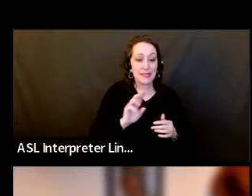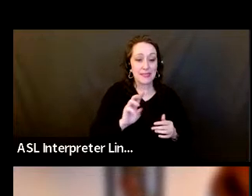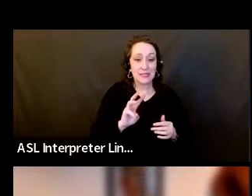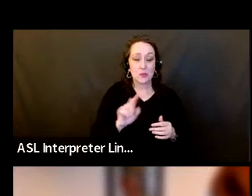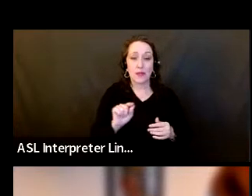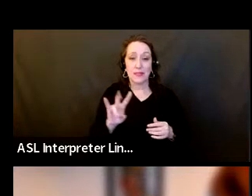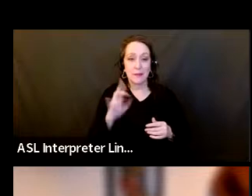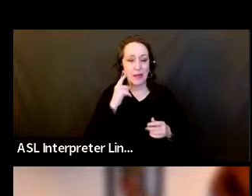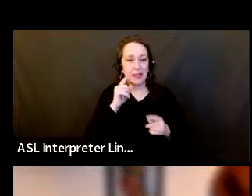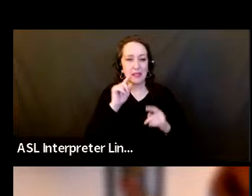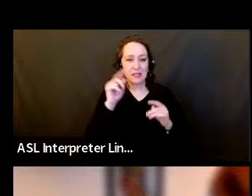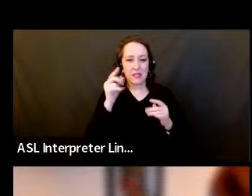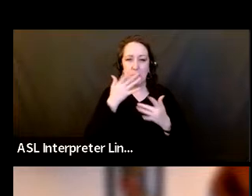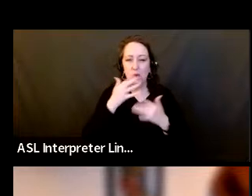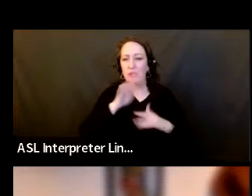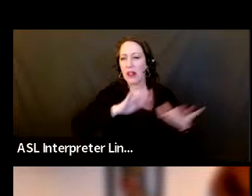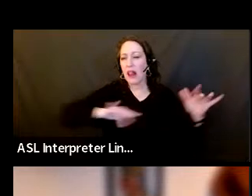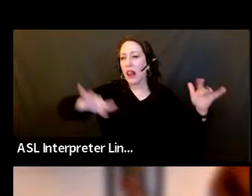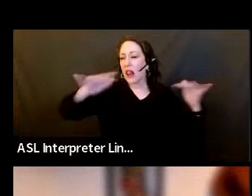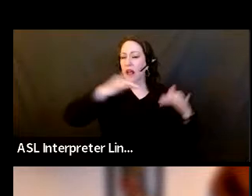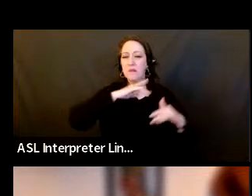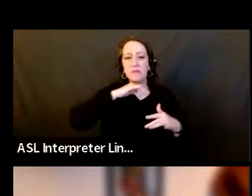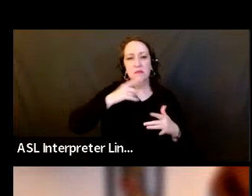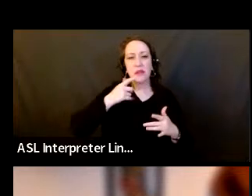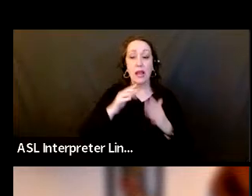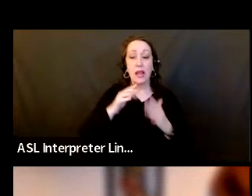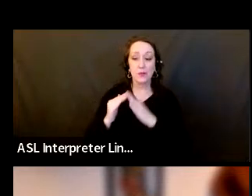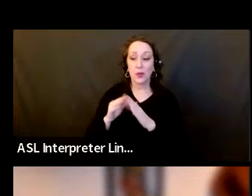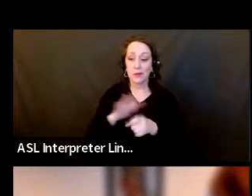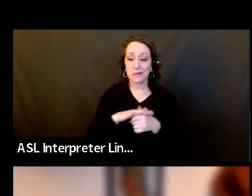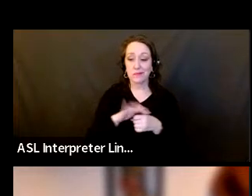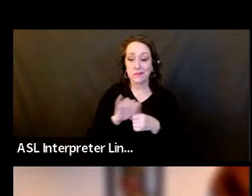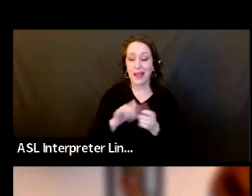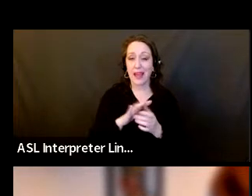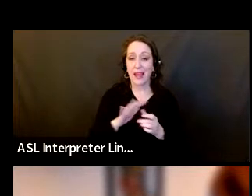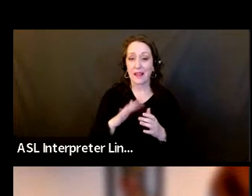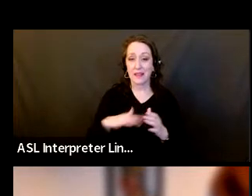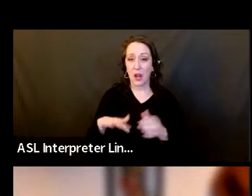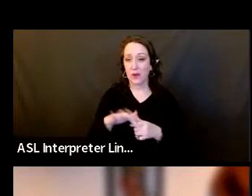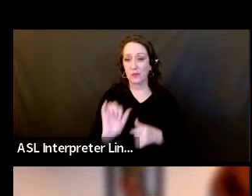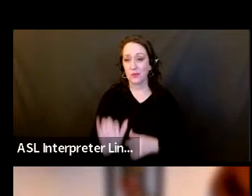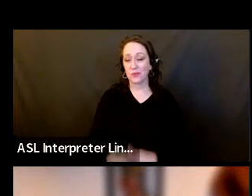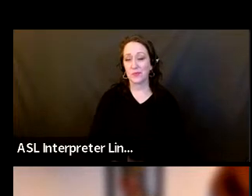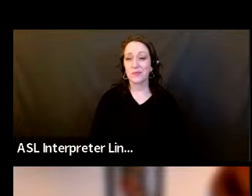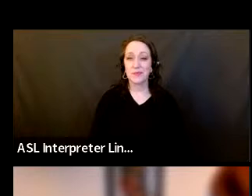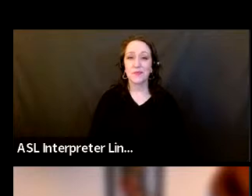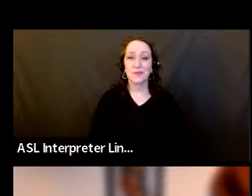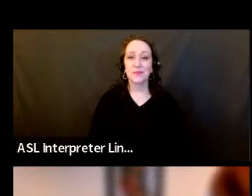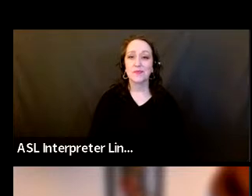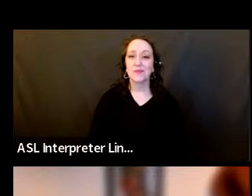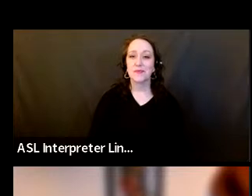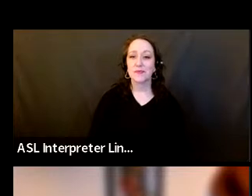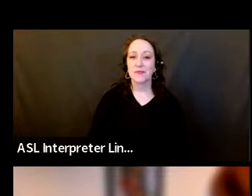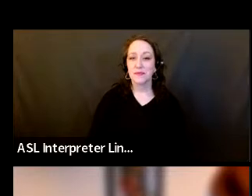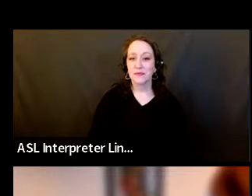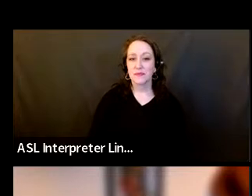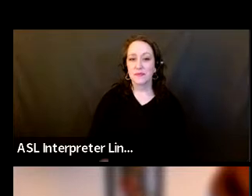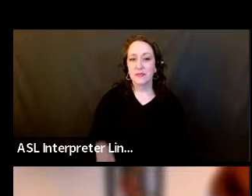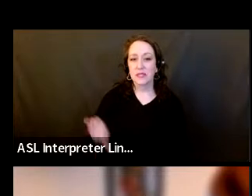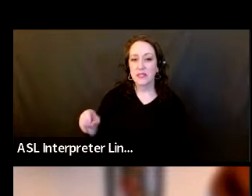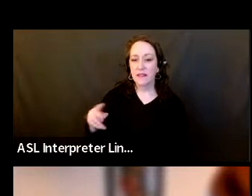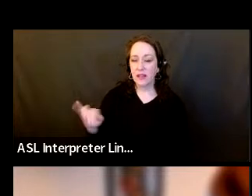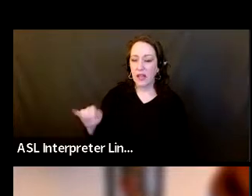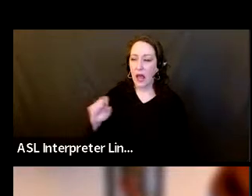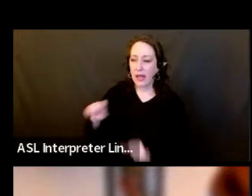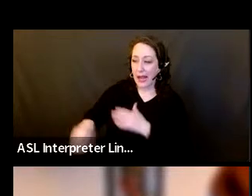of the pollution and because of the community that is located in that area. Thanks. And Jermaine, maybe I can